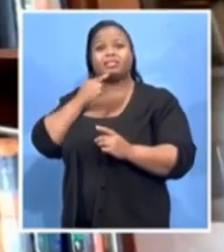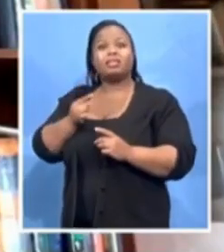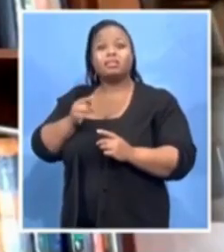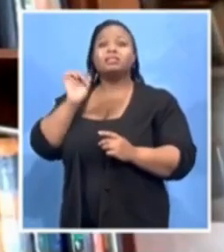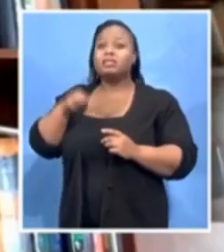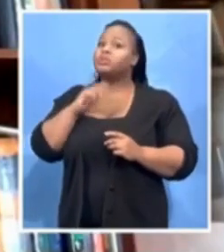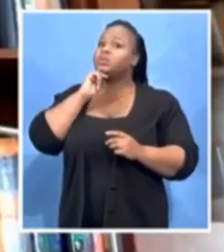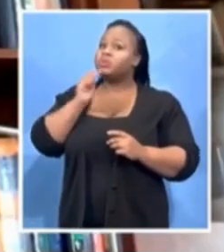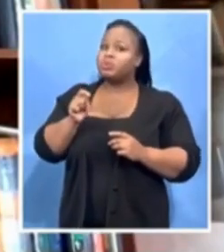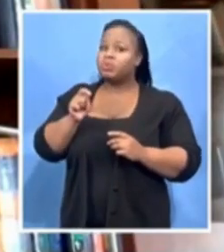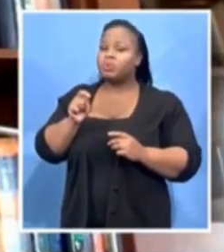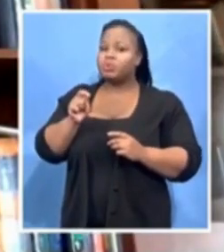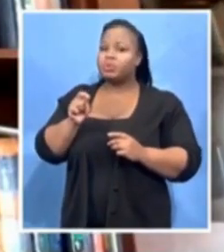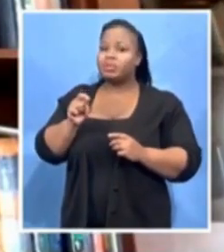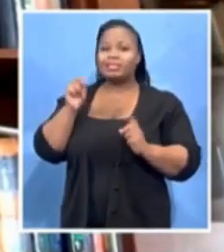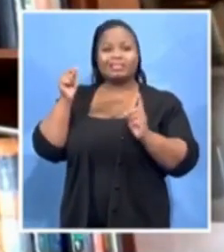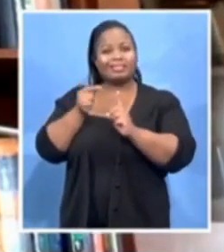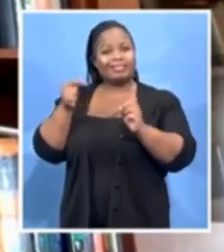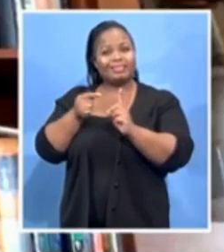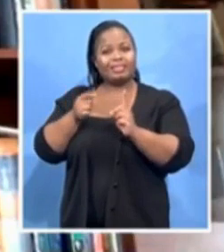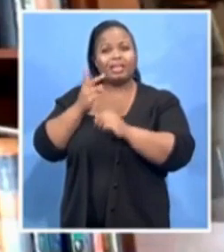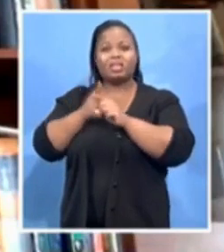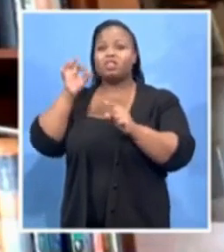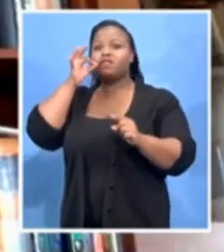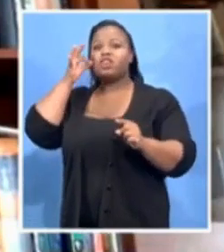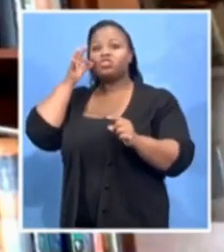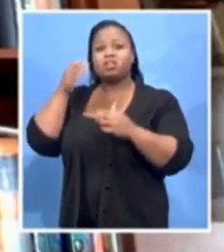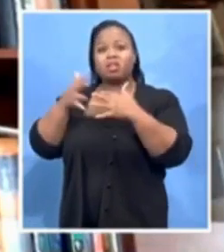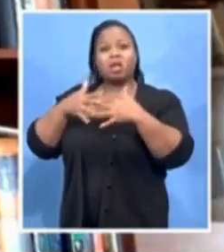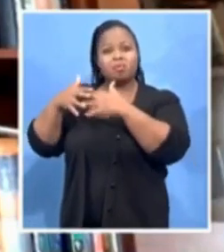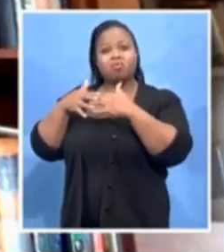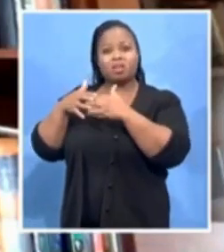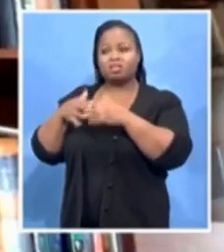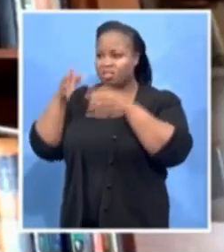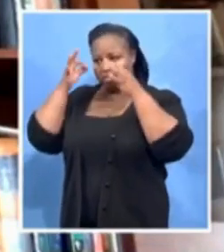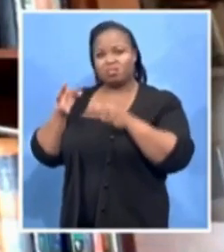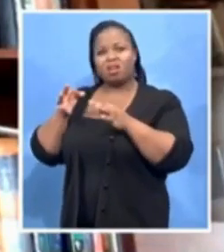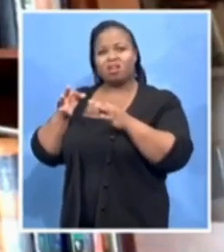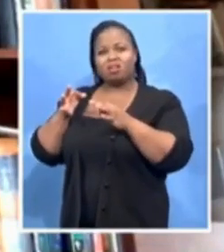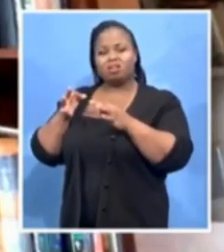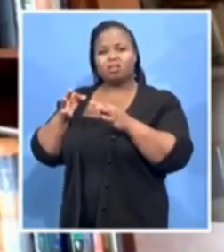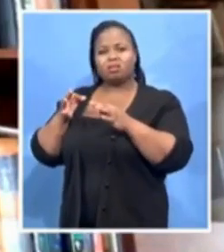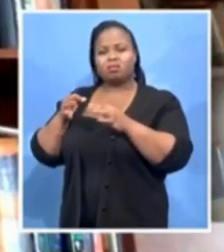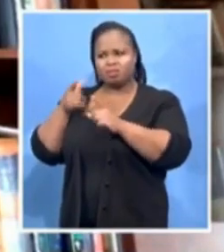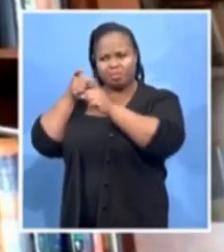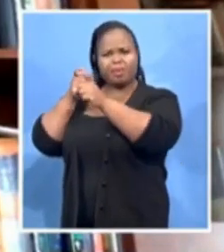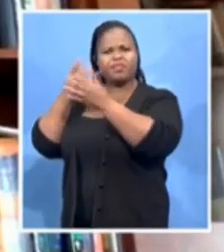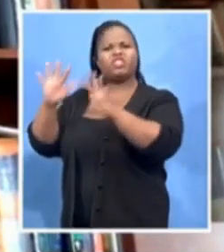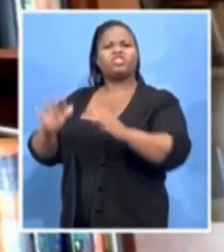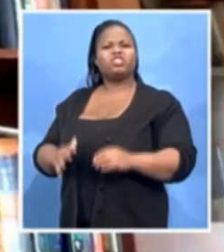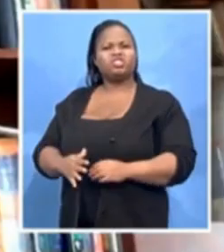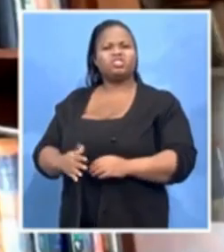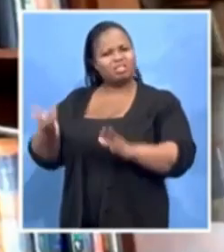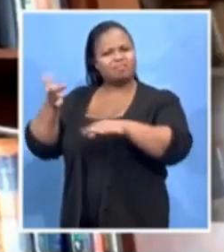it is the French and the Americans who engineered his death. I know the